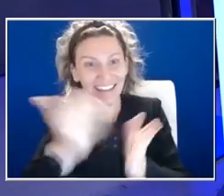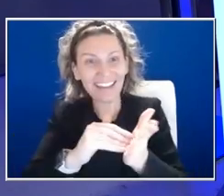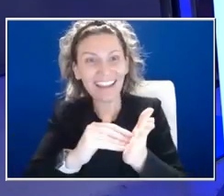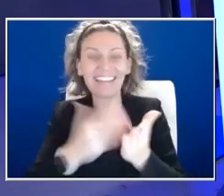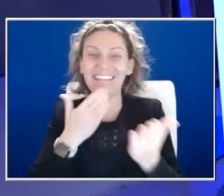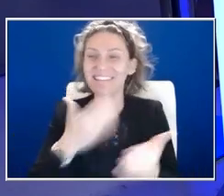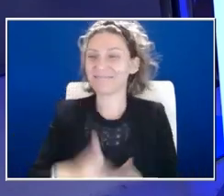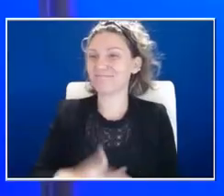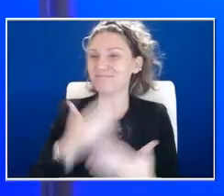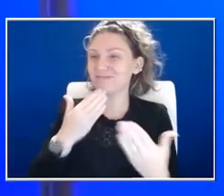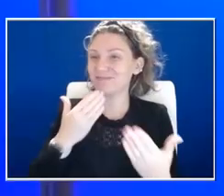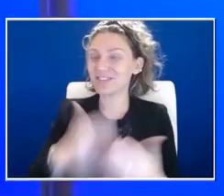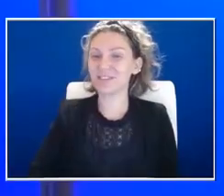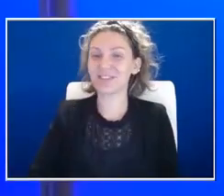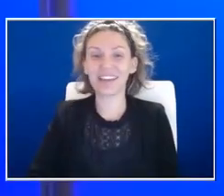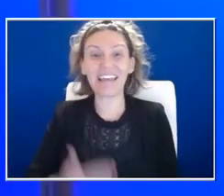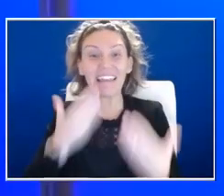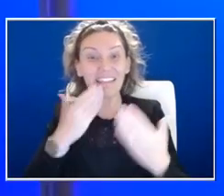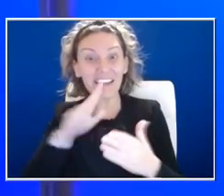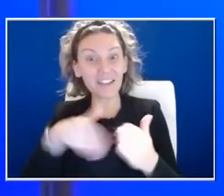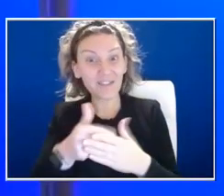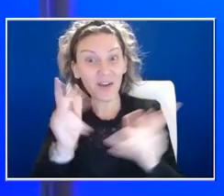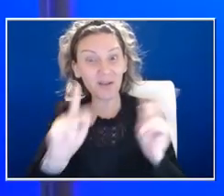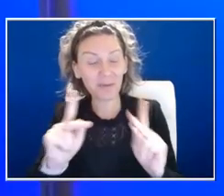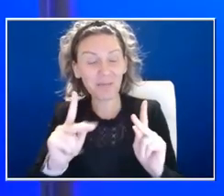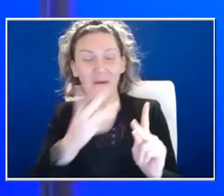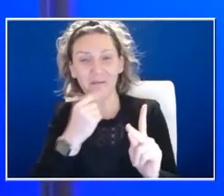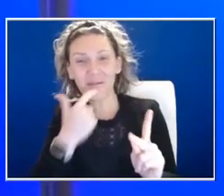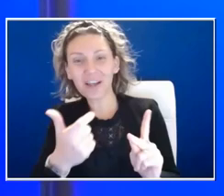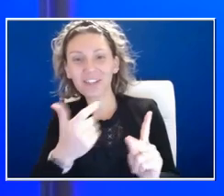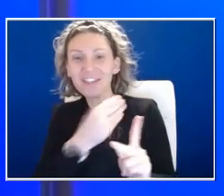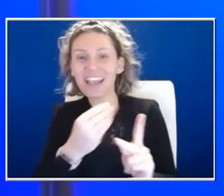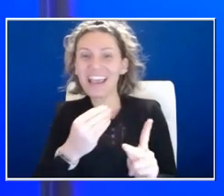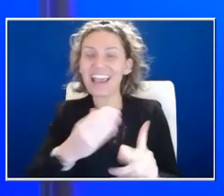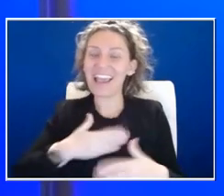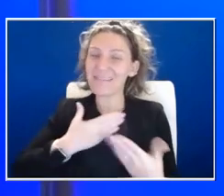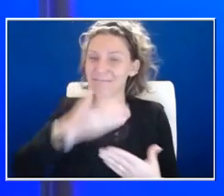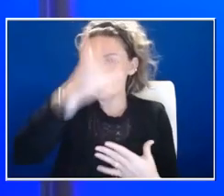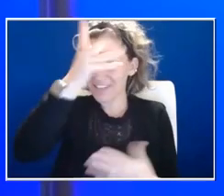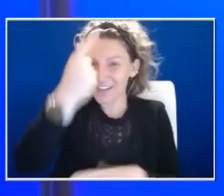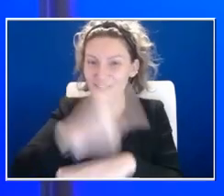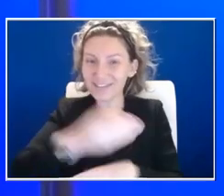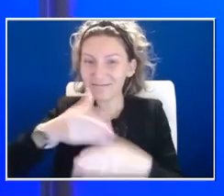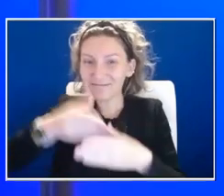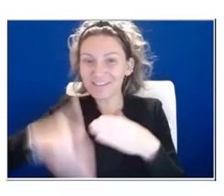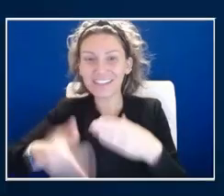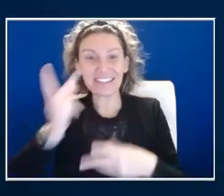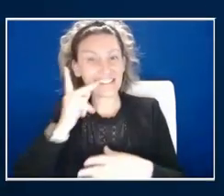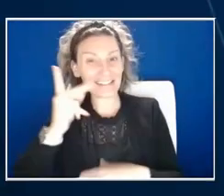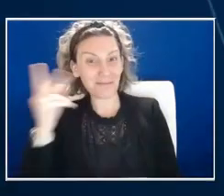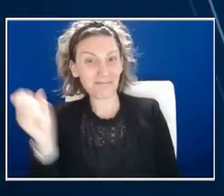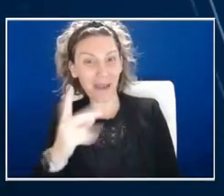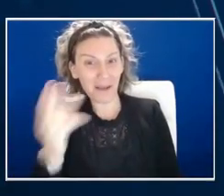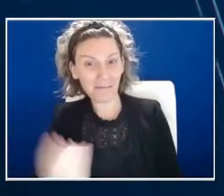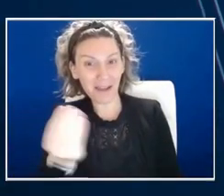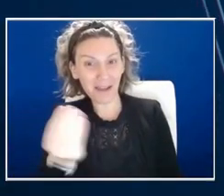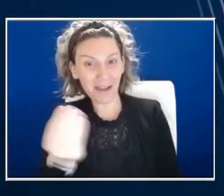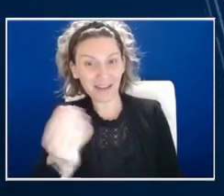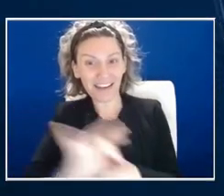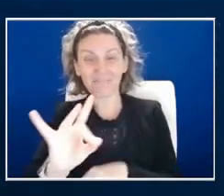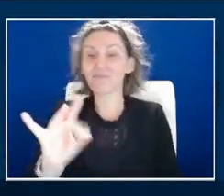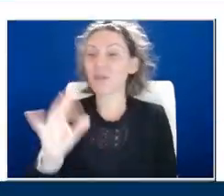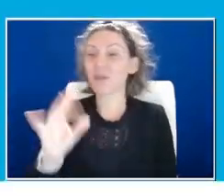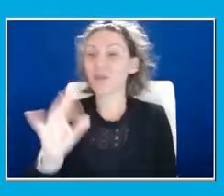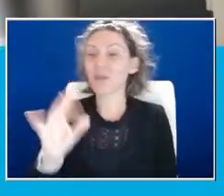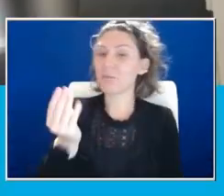great one. And thanks to all of our guests. And all of you have a great Father's Day weekend, and we'll see you back here Monday at 8. Coming up Monday on the Morning